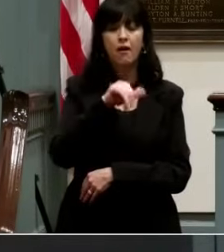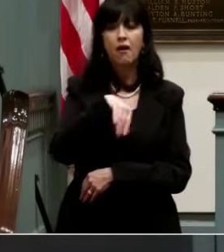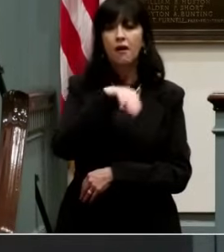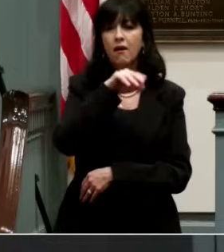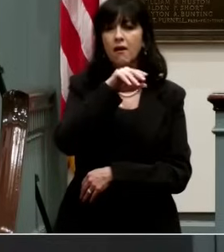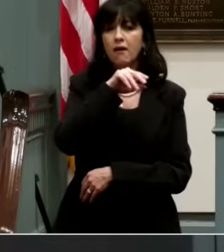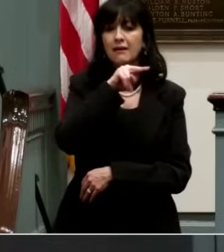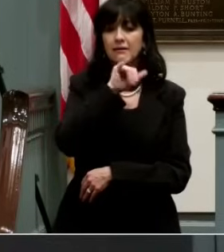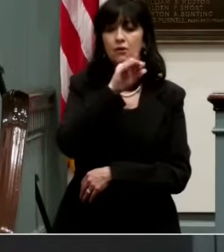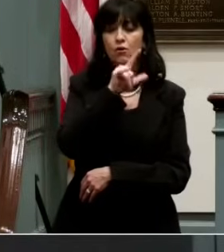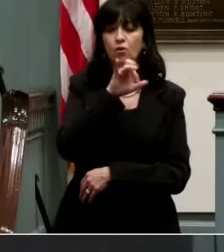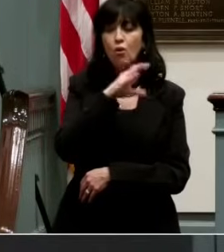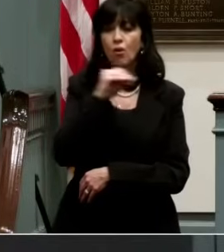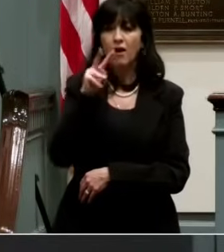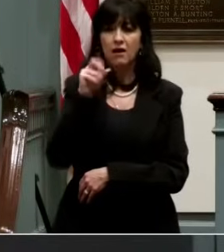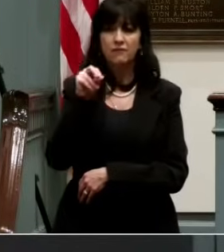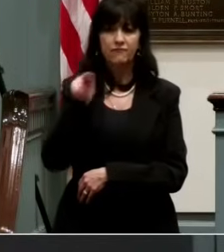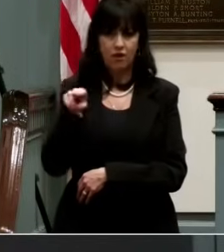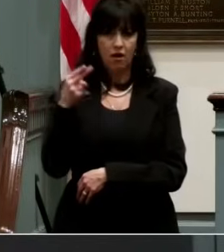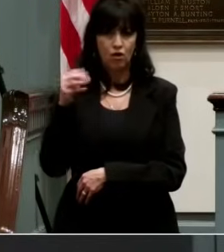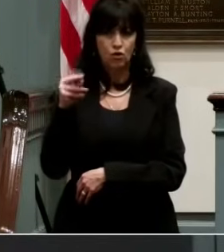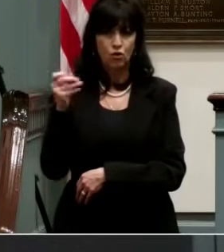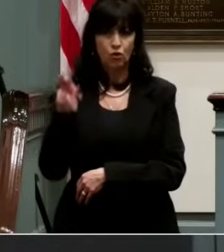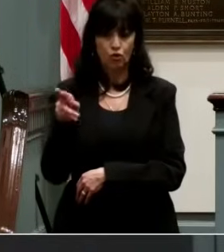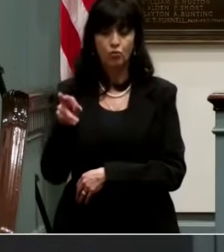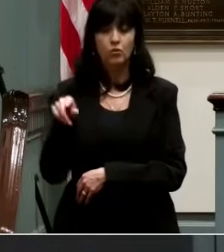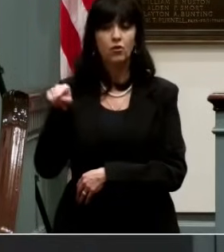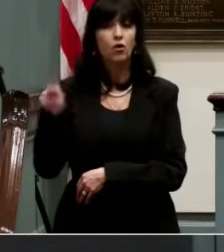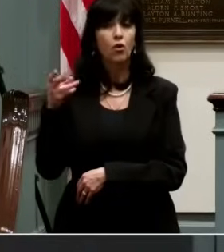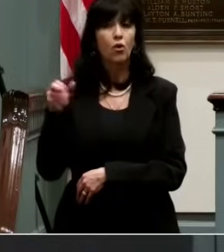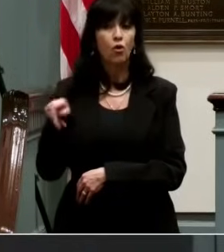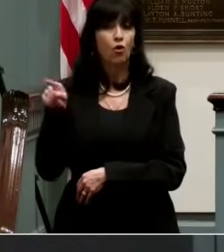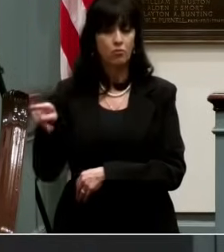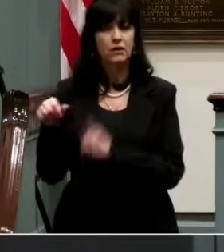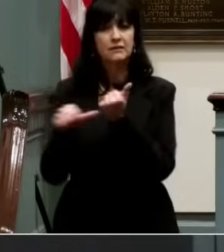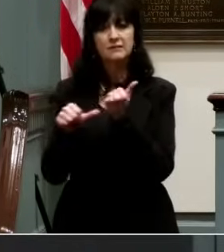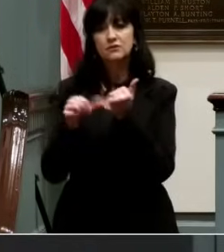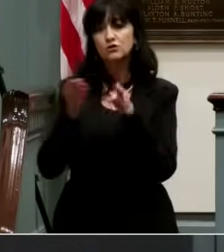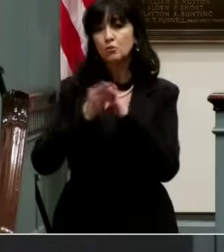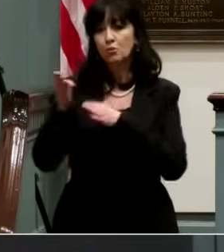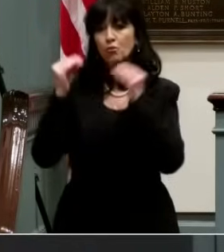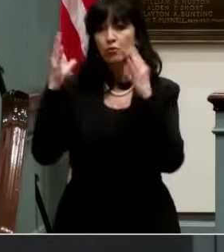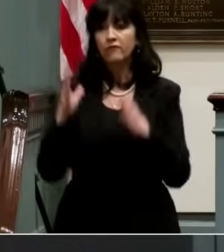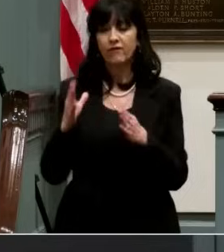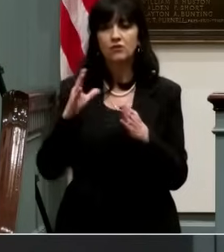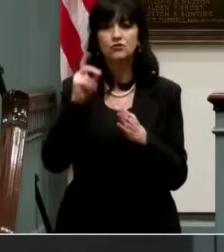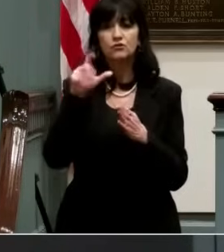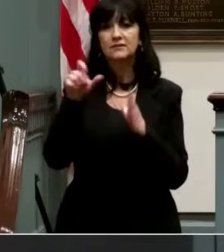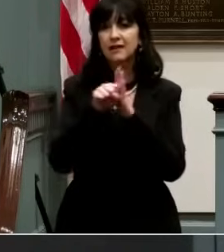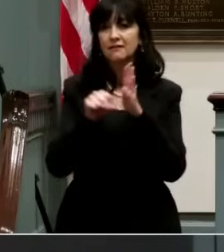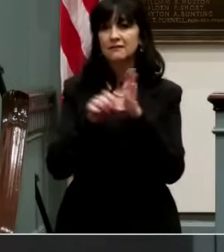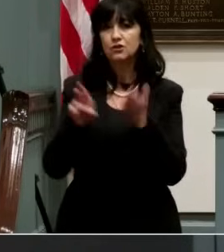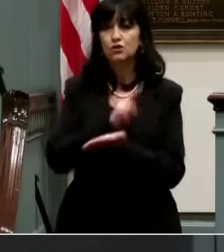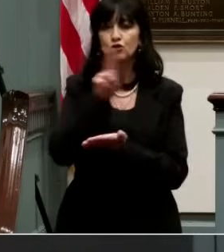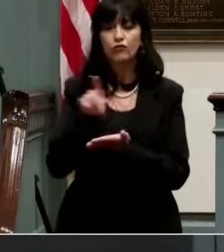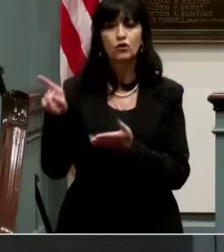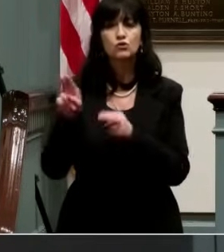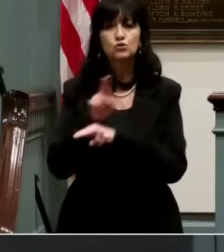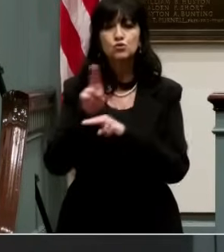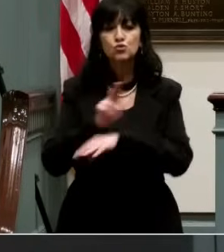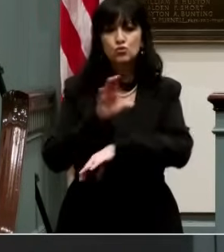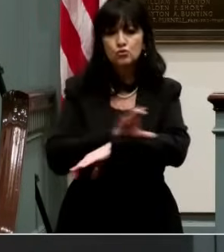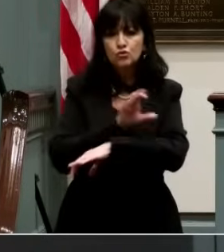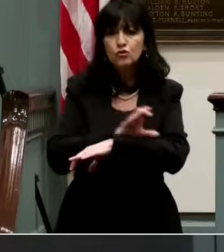Homer. Vaughn is also an assistant professor at Delaware State University. They use software to